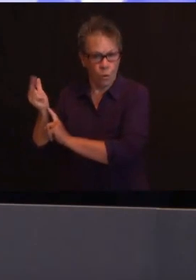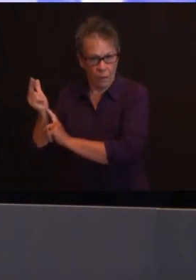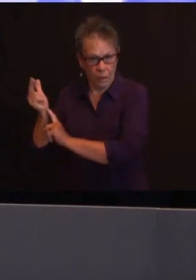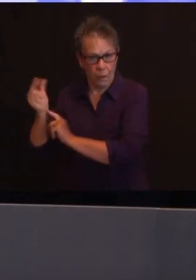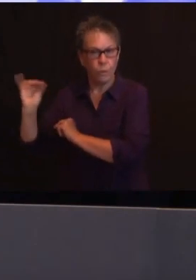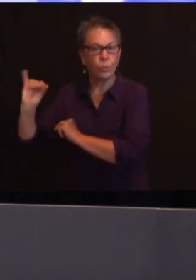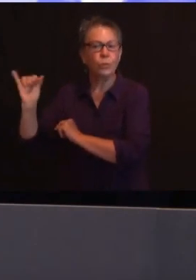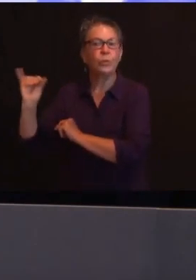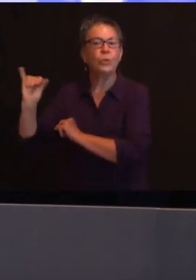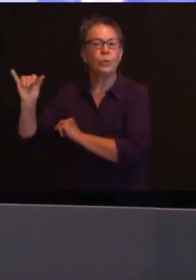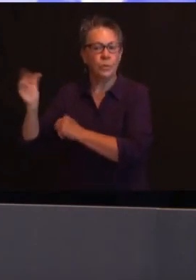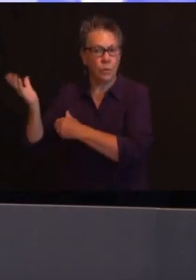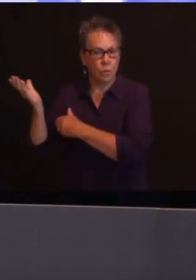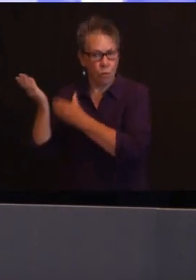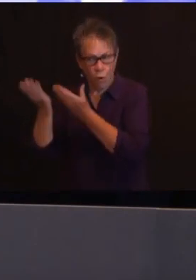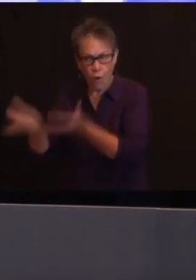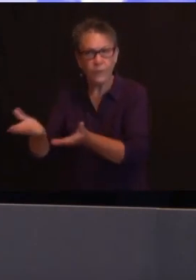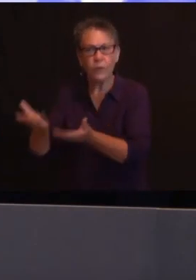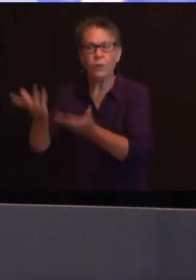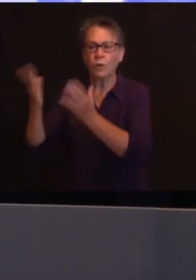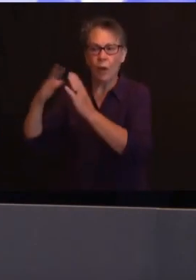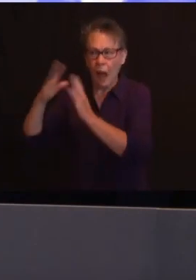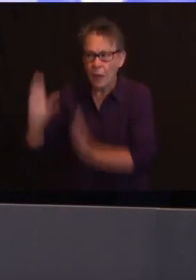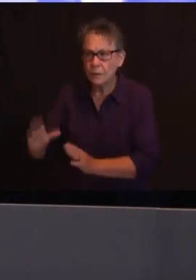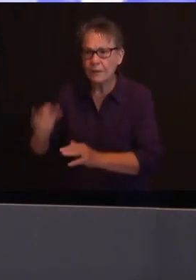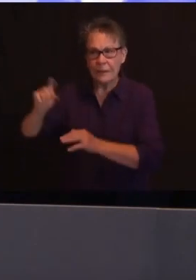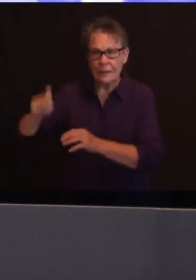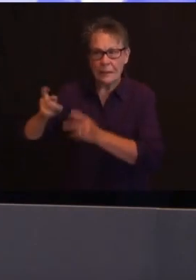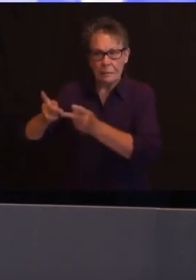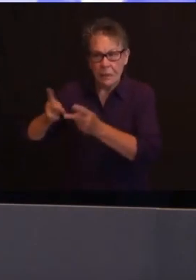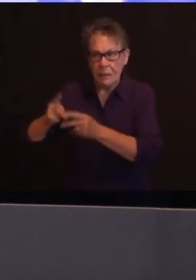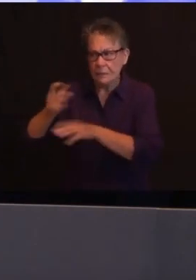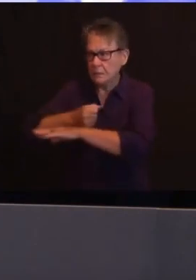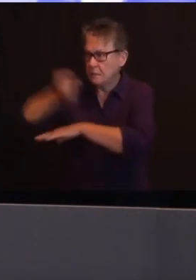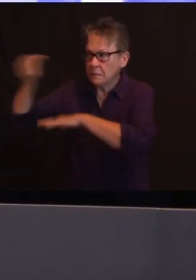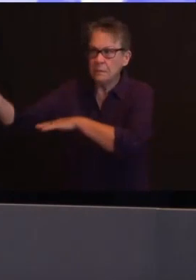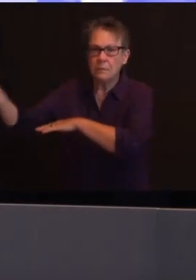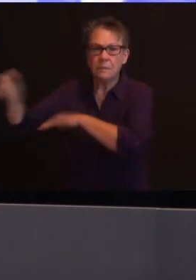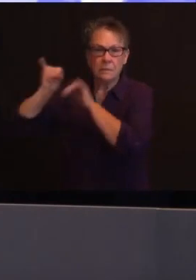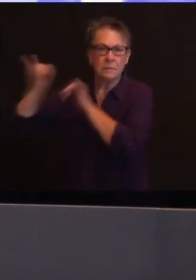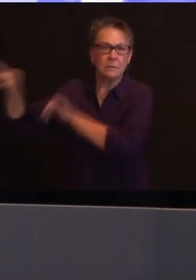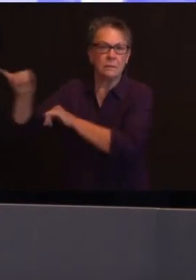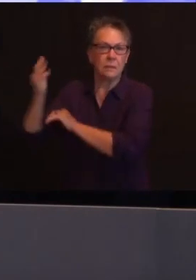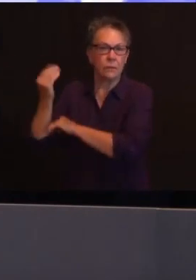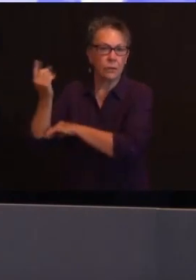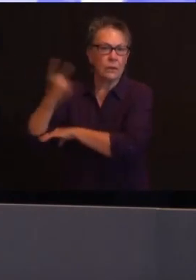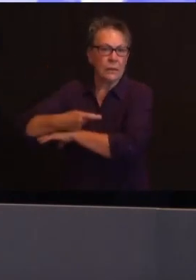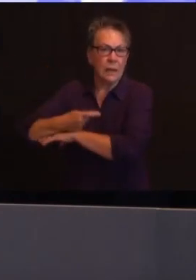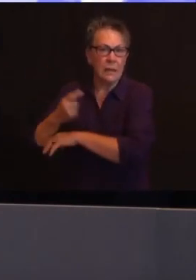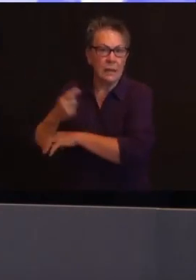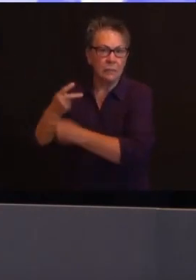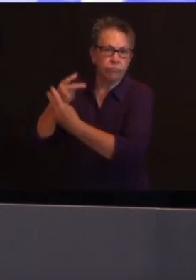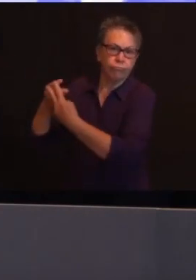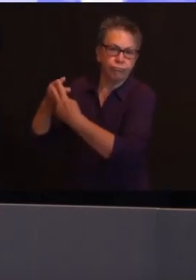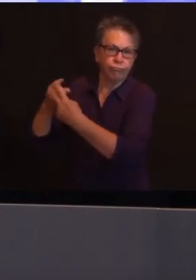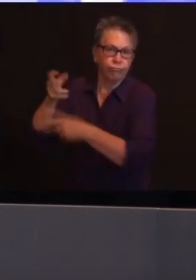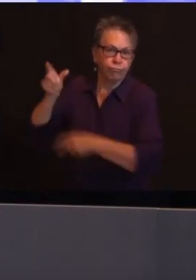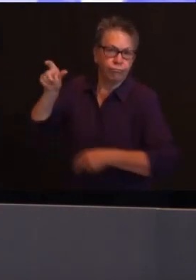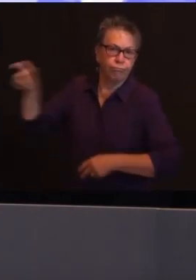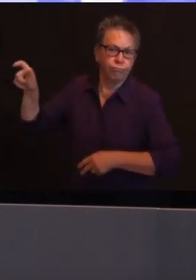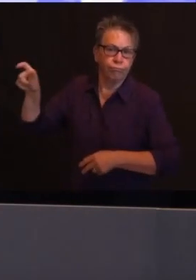to stay and quarantine to lower the risk of transmission among this population. They are also collaborating with